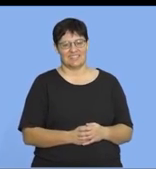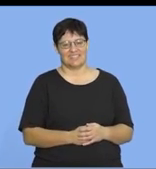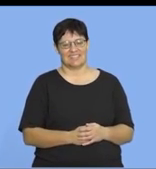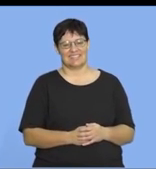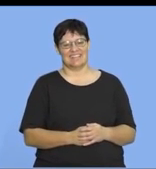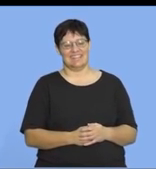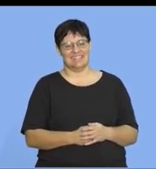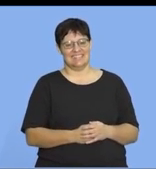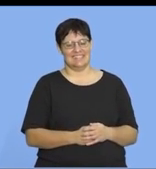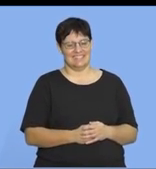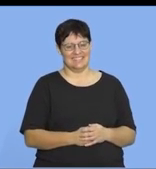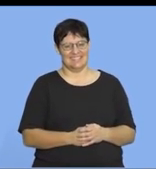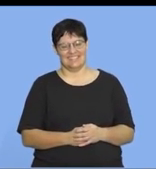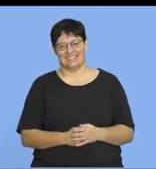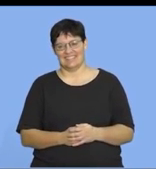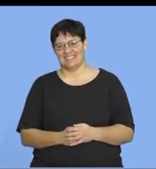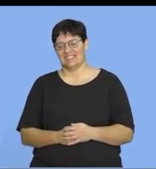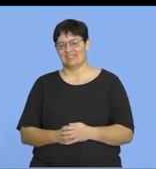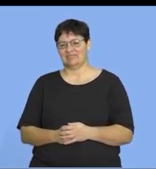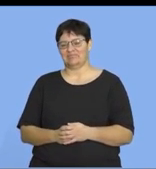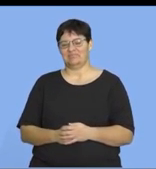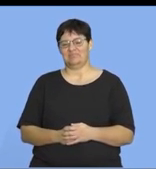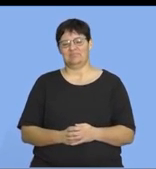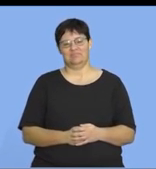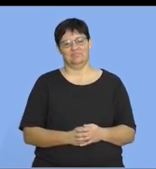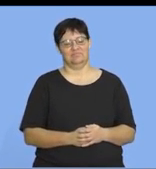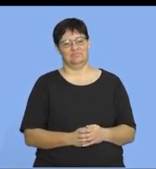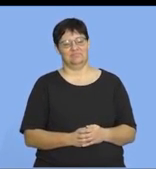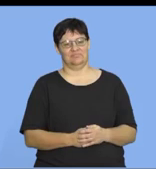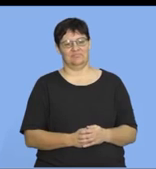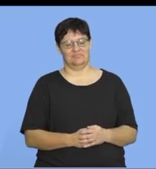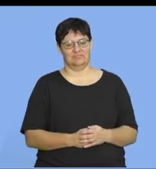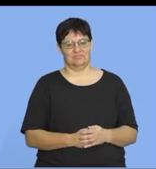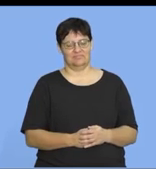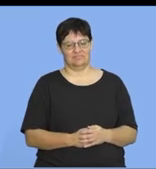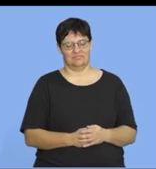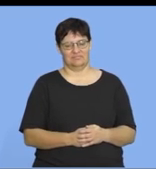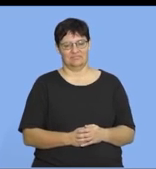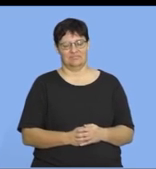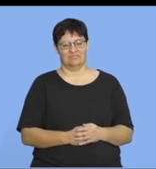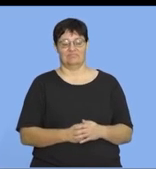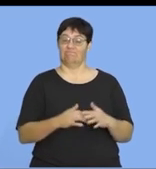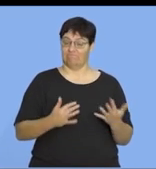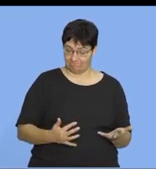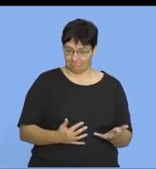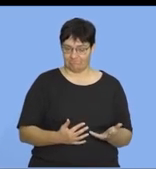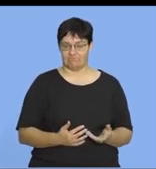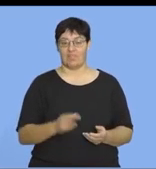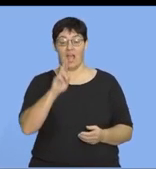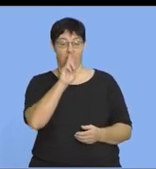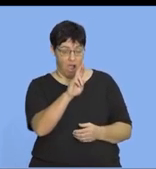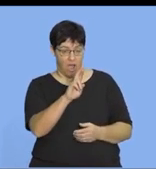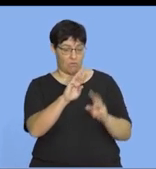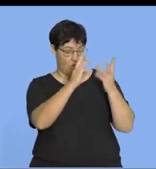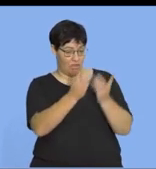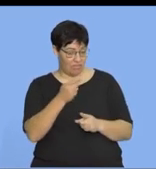Silence is golden, don't be silly. Anyway. Yeah. And 3, 2, 1. So, the